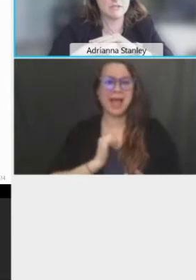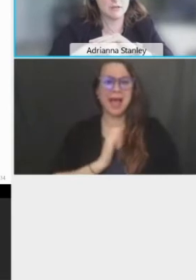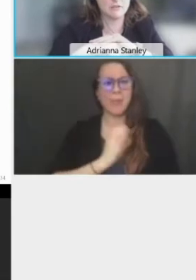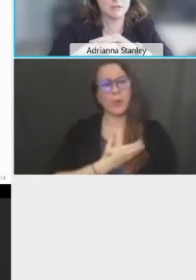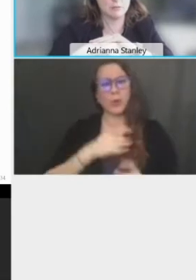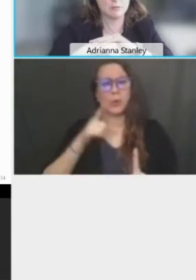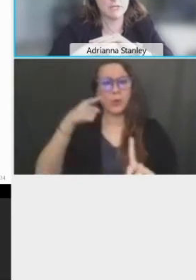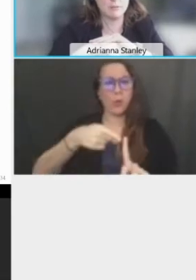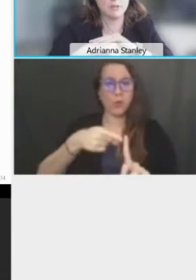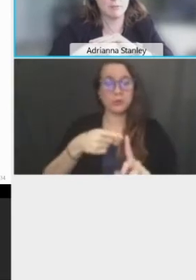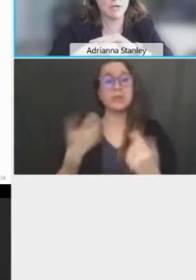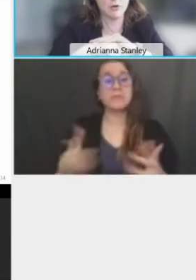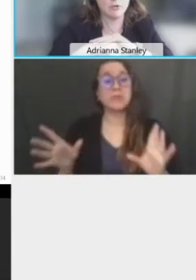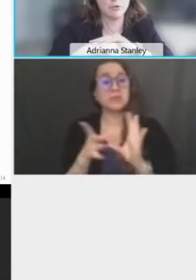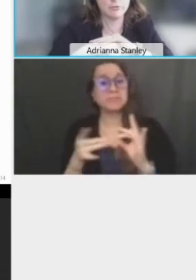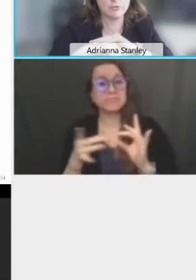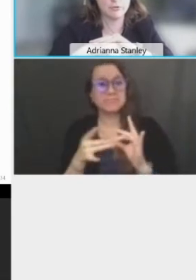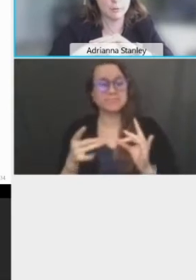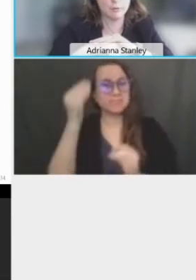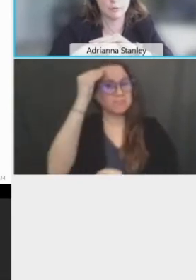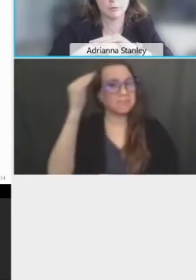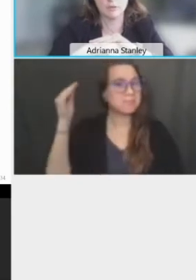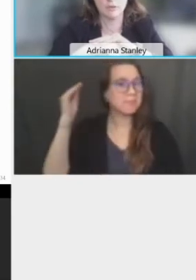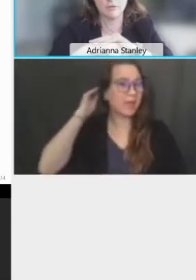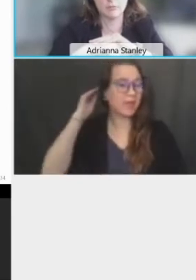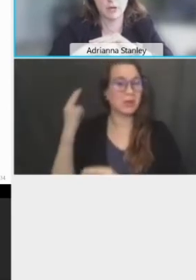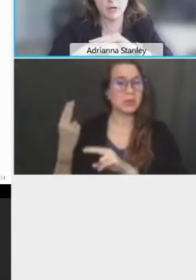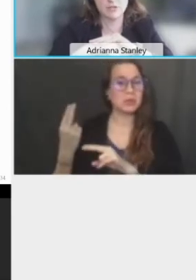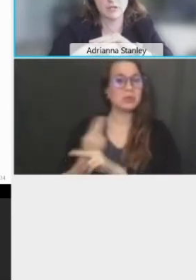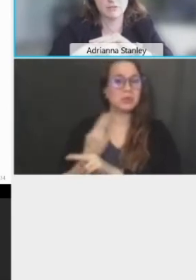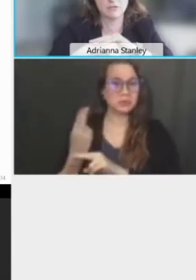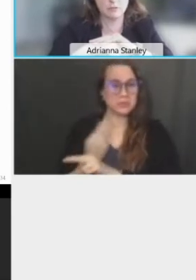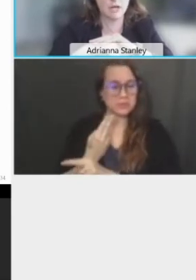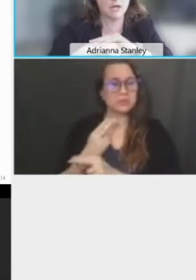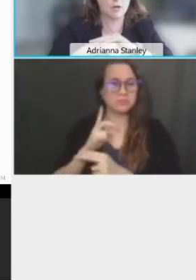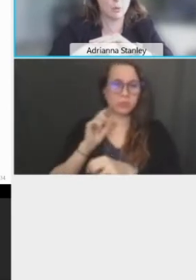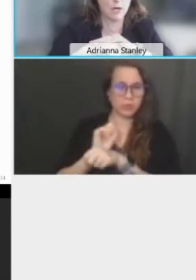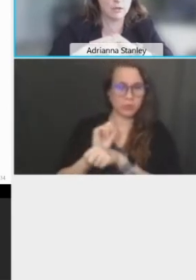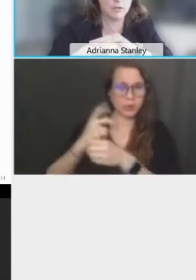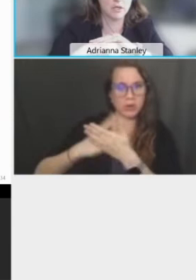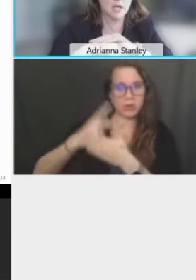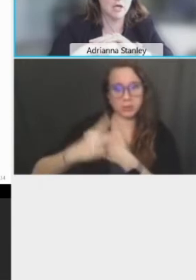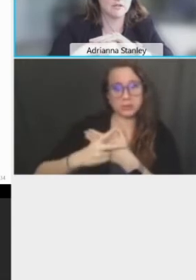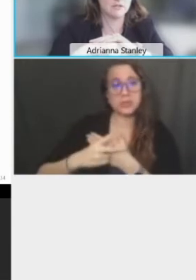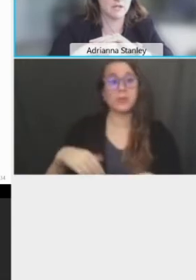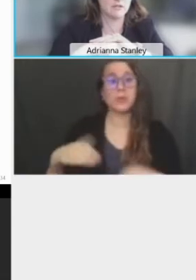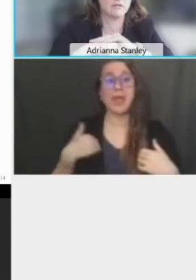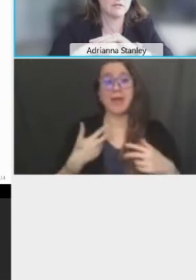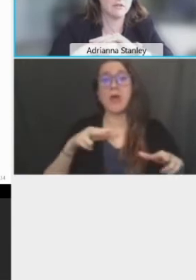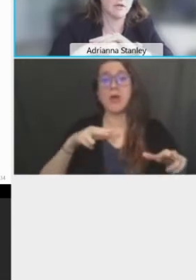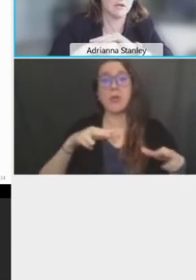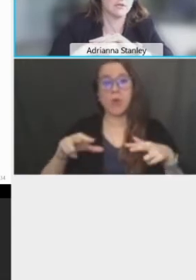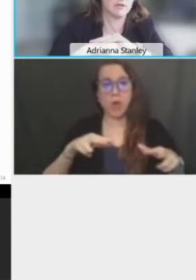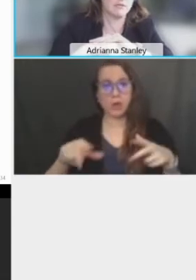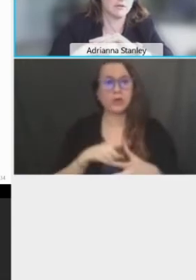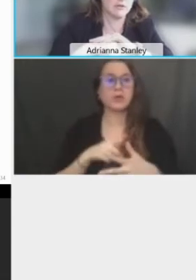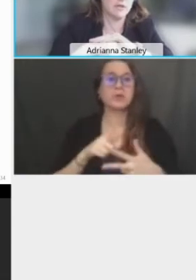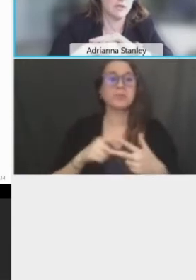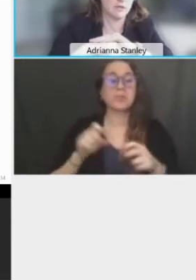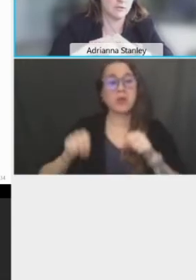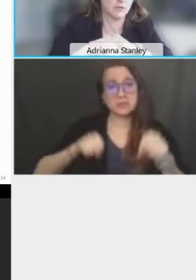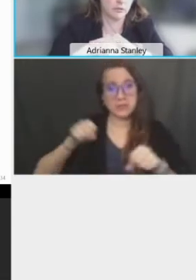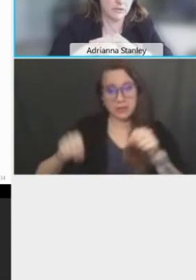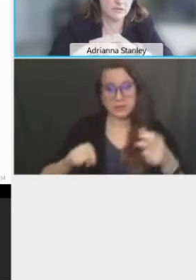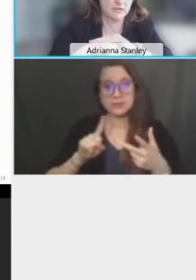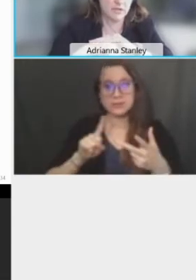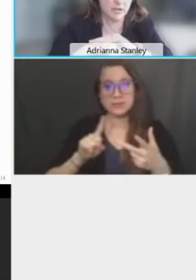we said also that we were keeping in mind all uses when we were working on this project. So we have our walker, our cyclist, our driver,